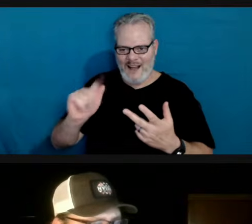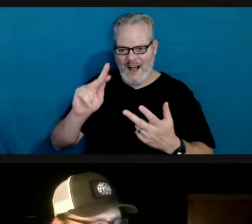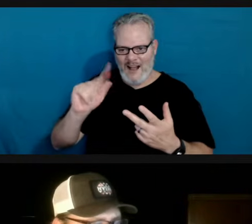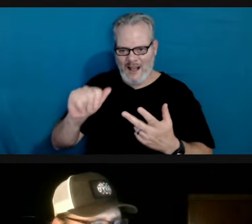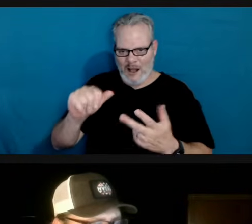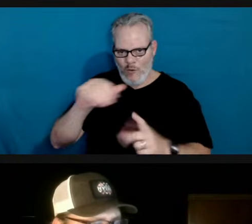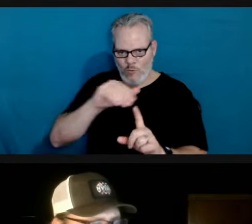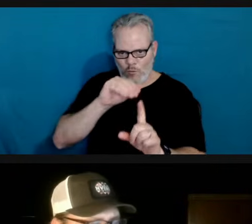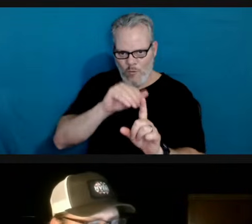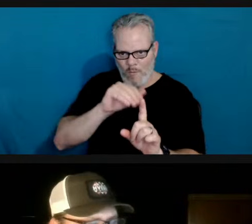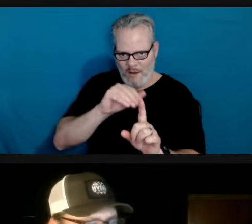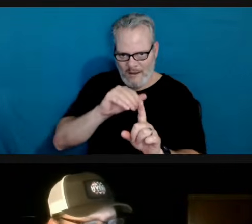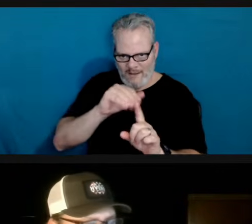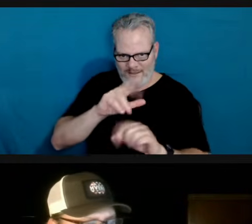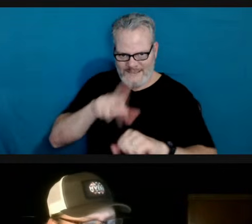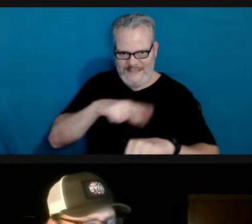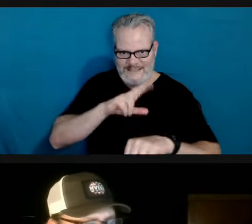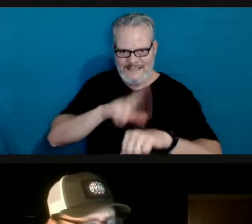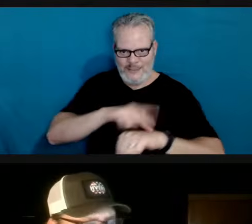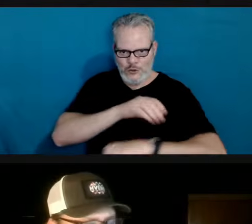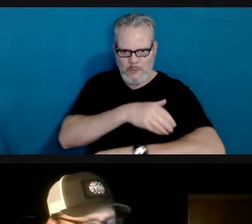on a stormy week as well.